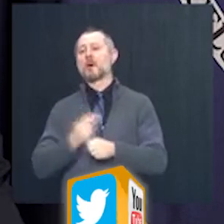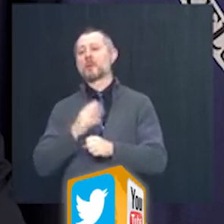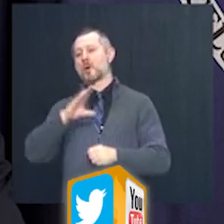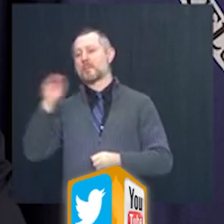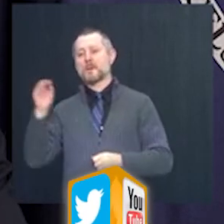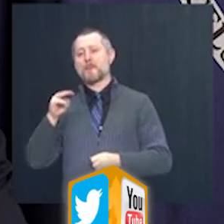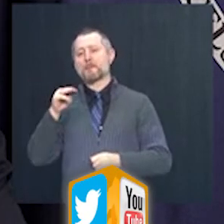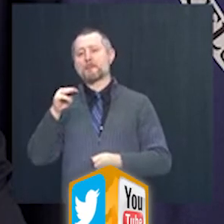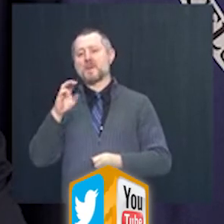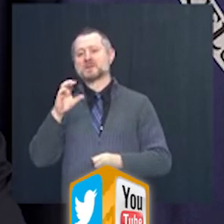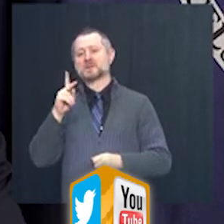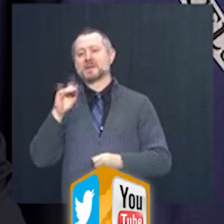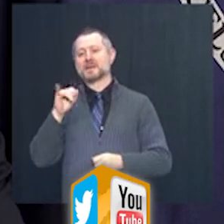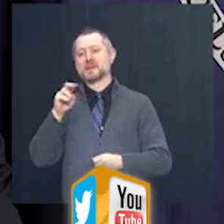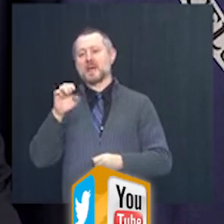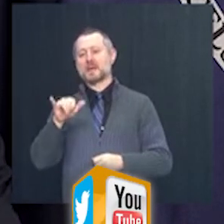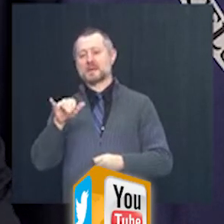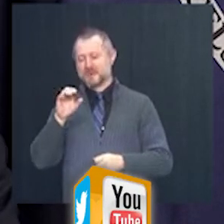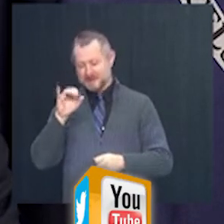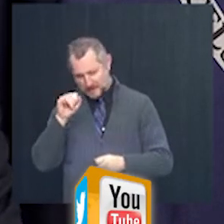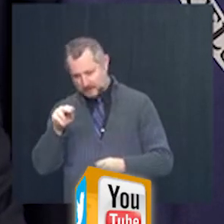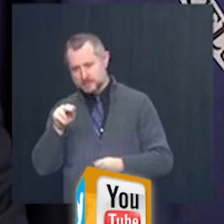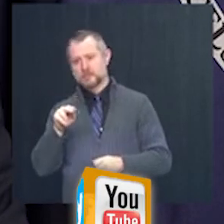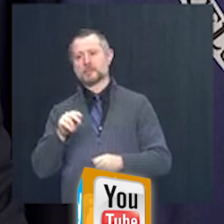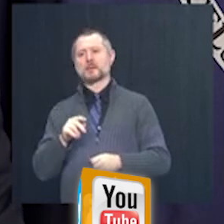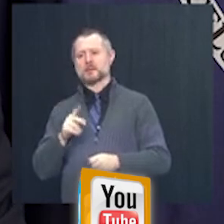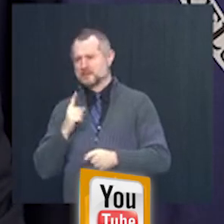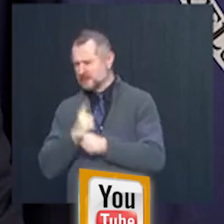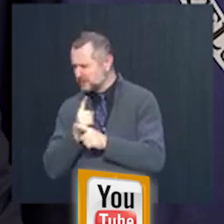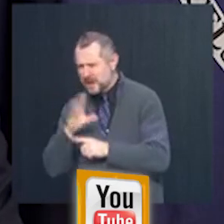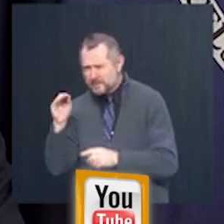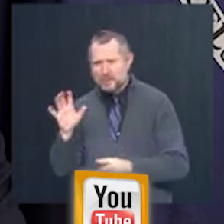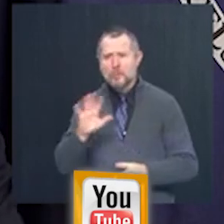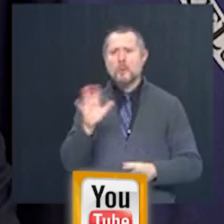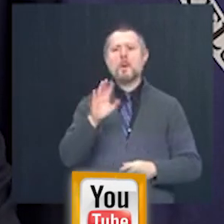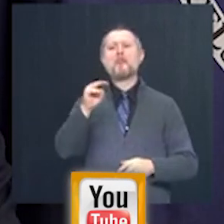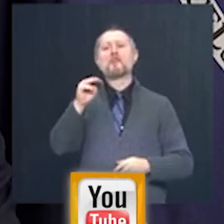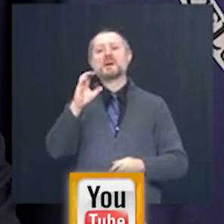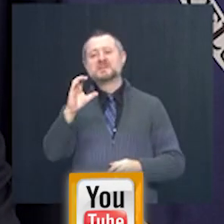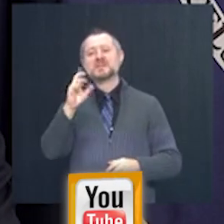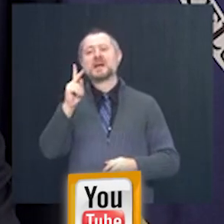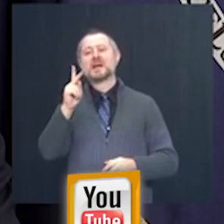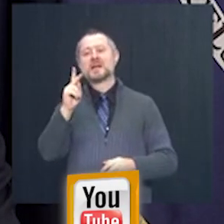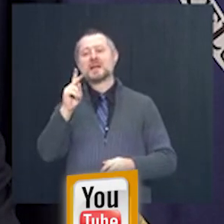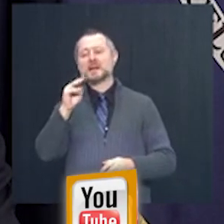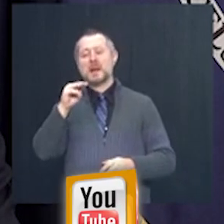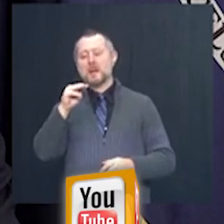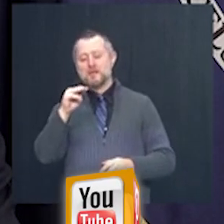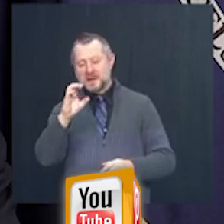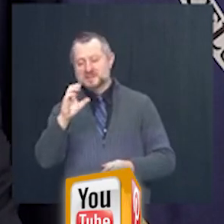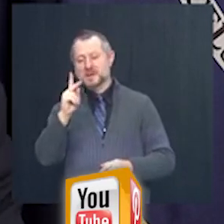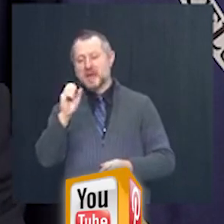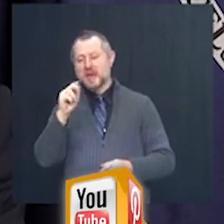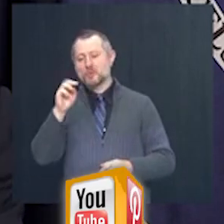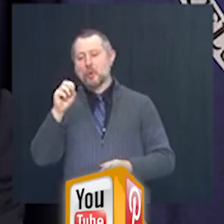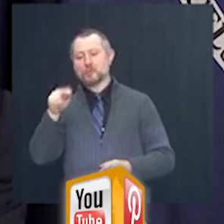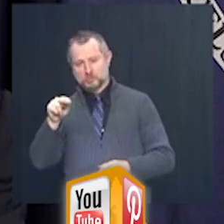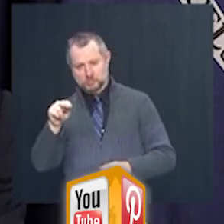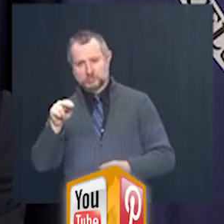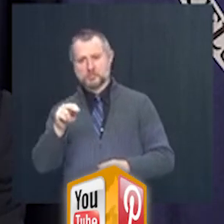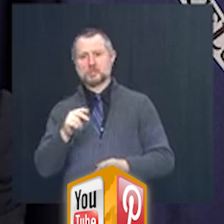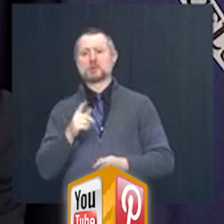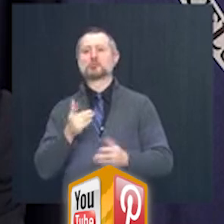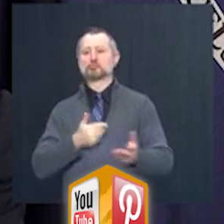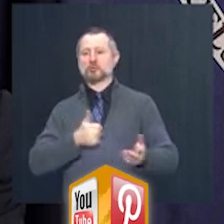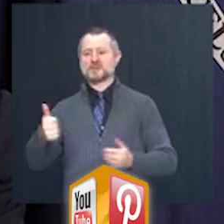the name of that other company? McKesson? McKesson. They transport it. As soon as